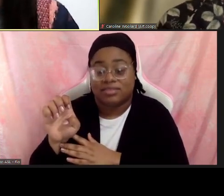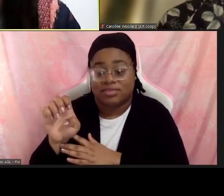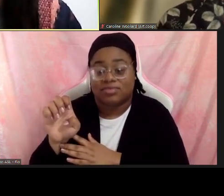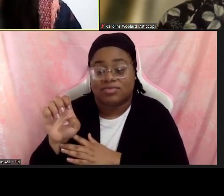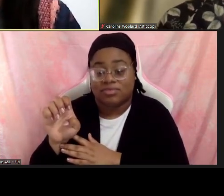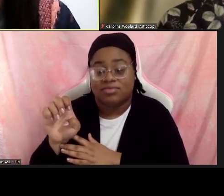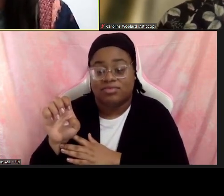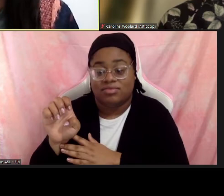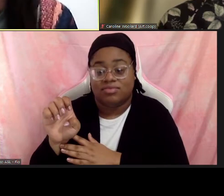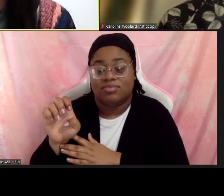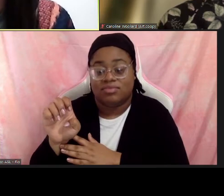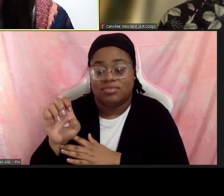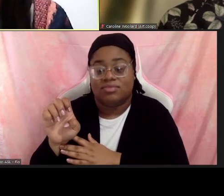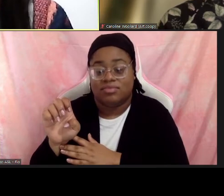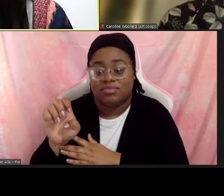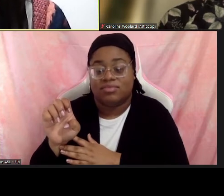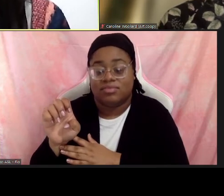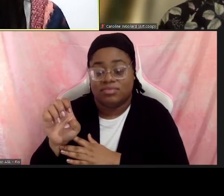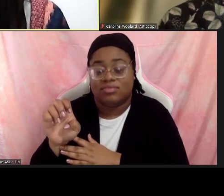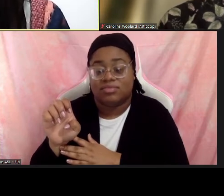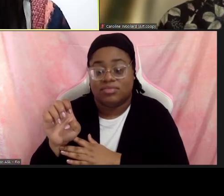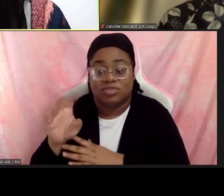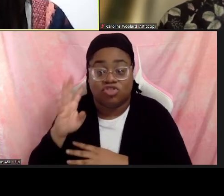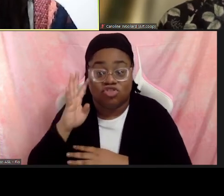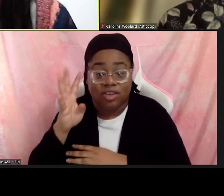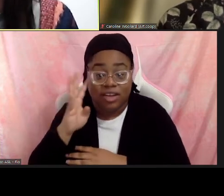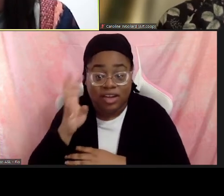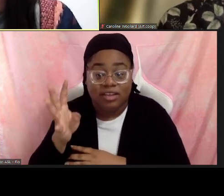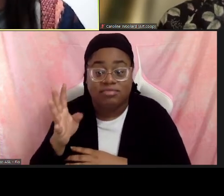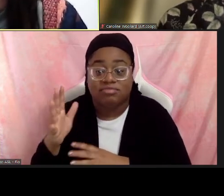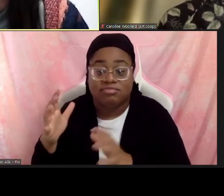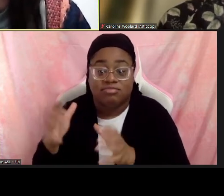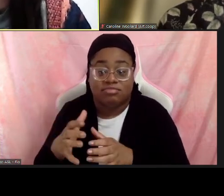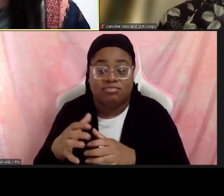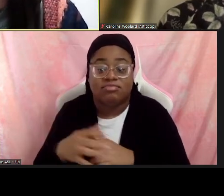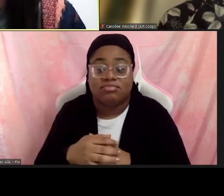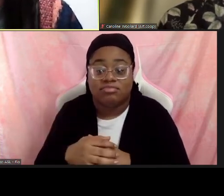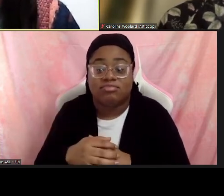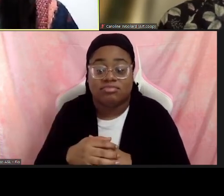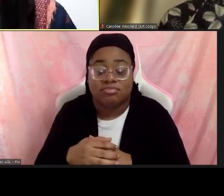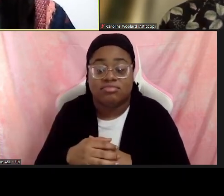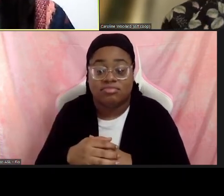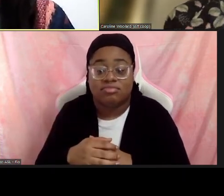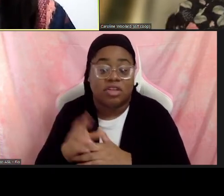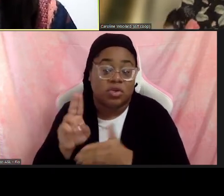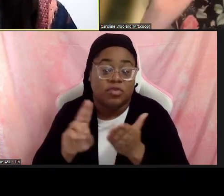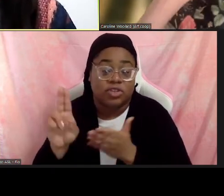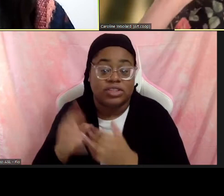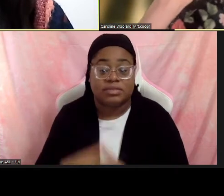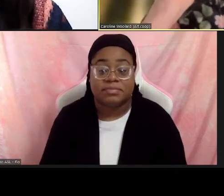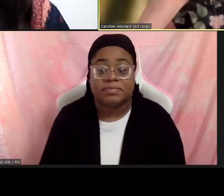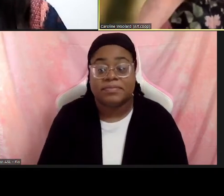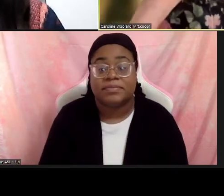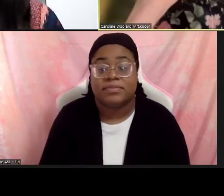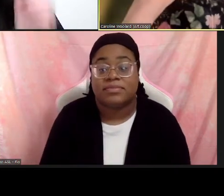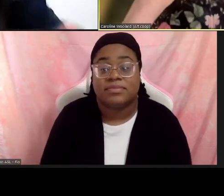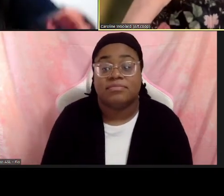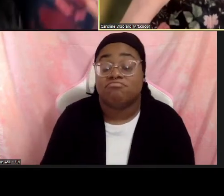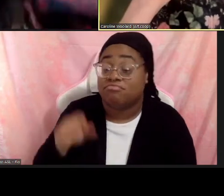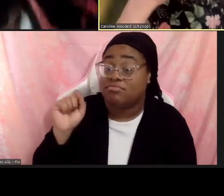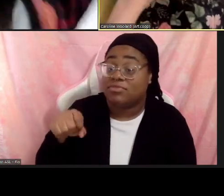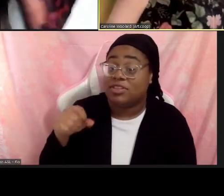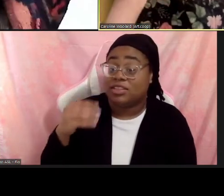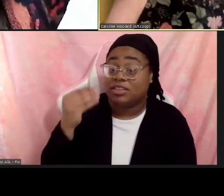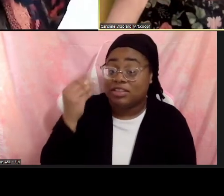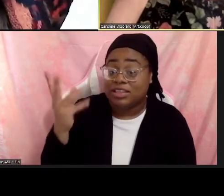this bachelor's degree, which is official by Mondragon University. Yeah, when we tell people